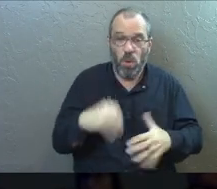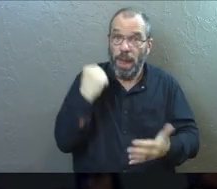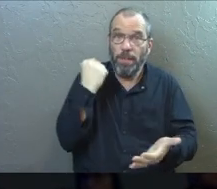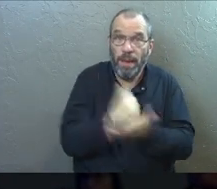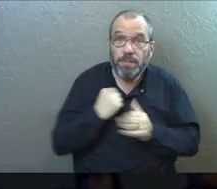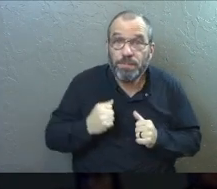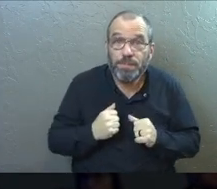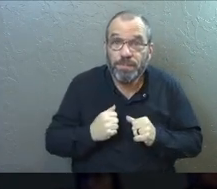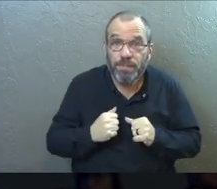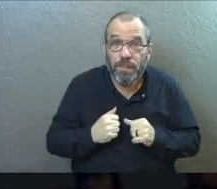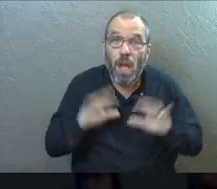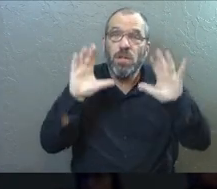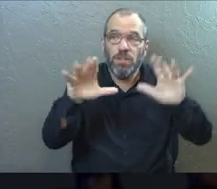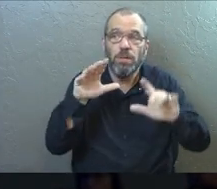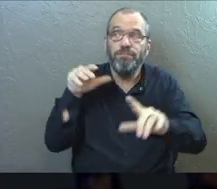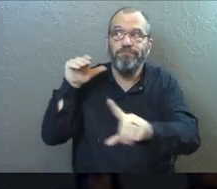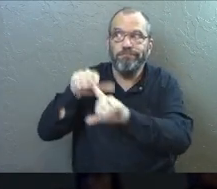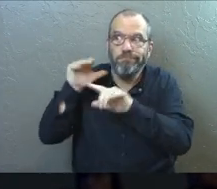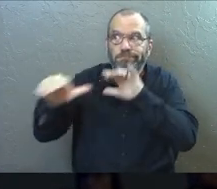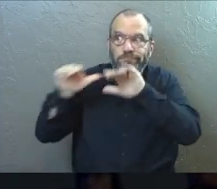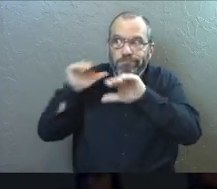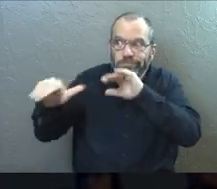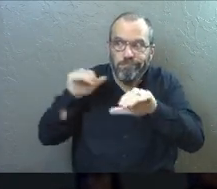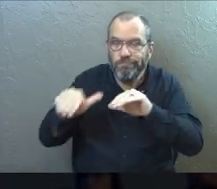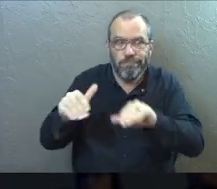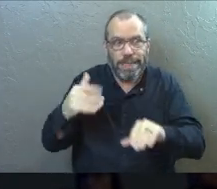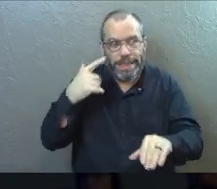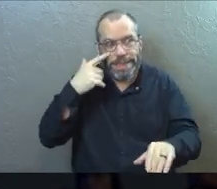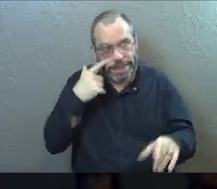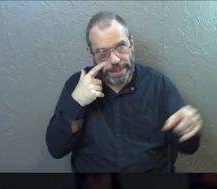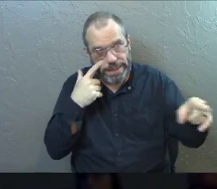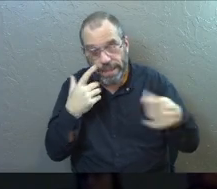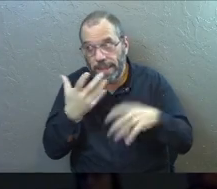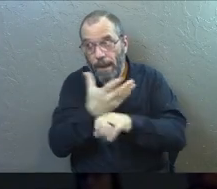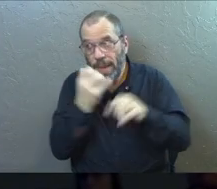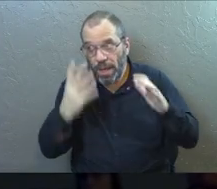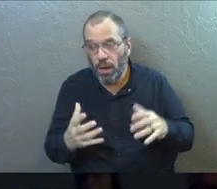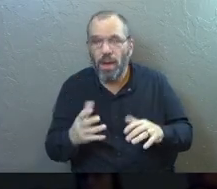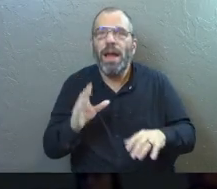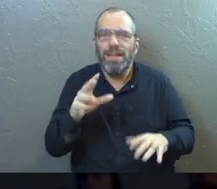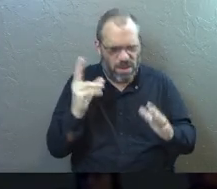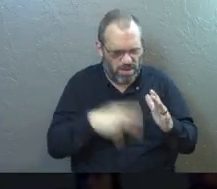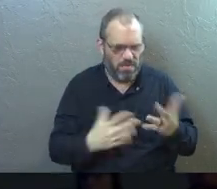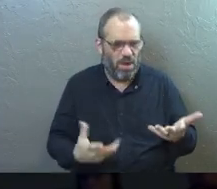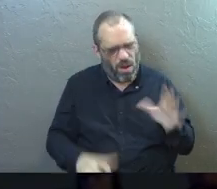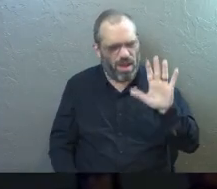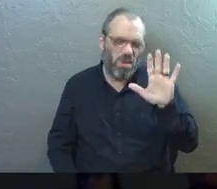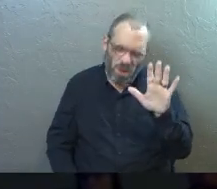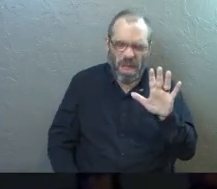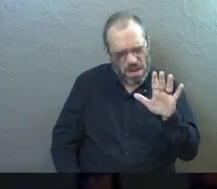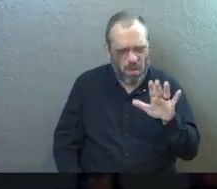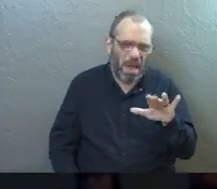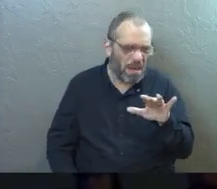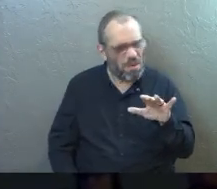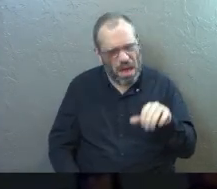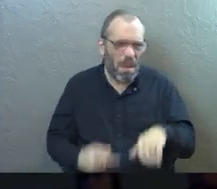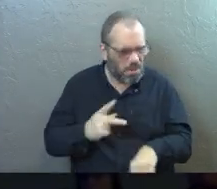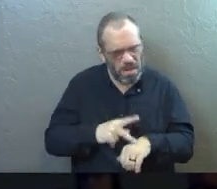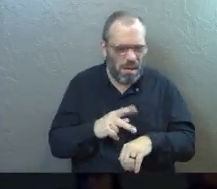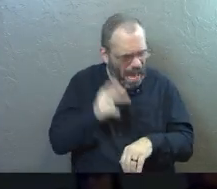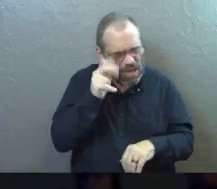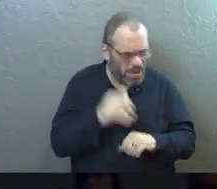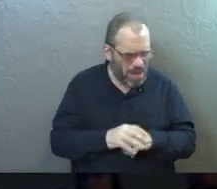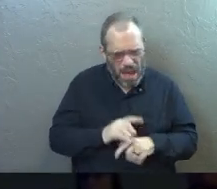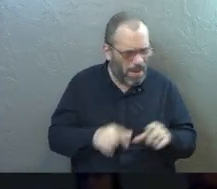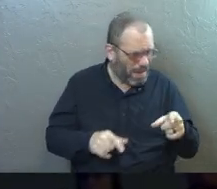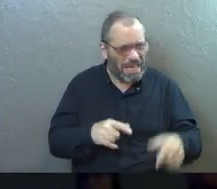Amen. So he reminds them of this. He makes sure that they see this. And again, you read this and you're like, all right, Peter, I hear what you're saying, man. But